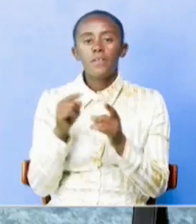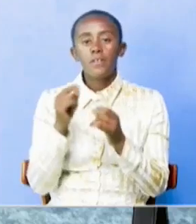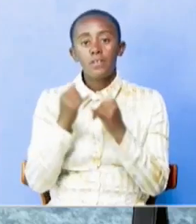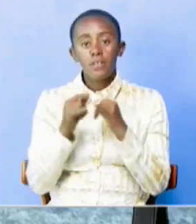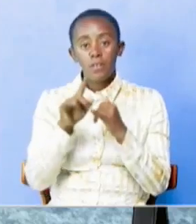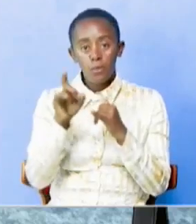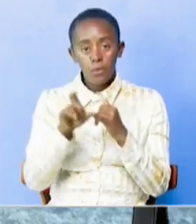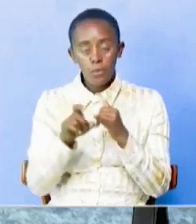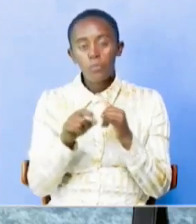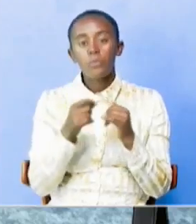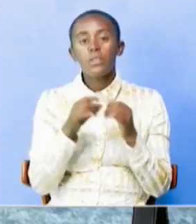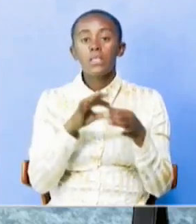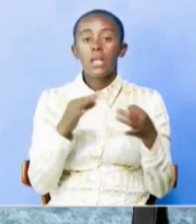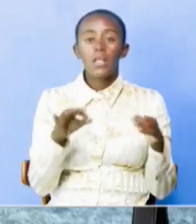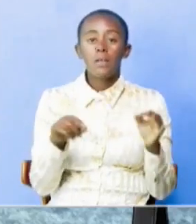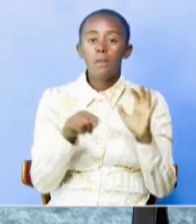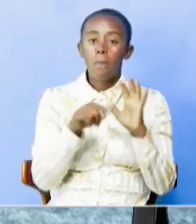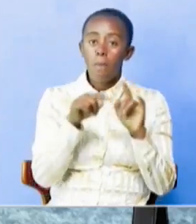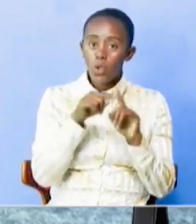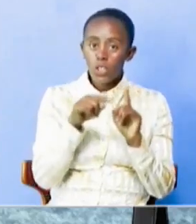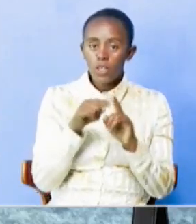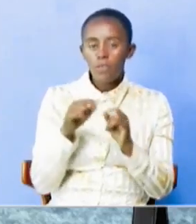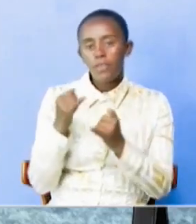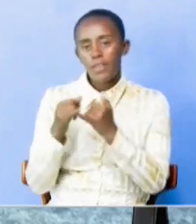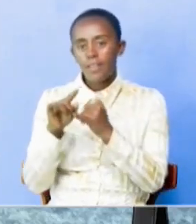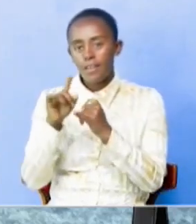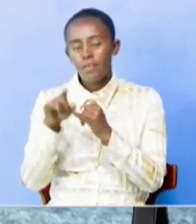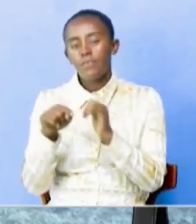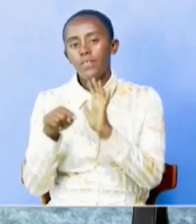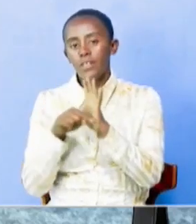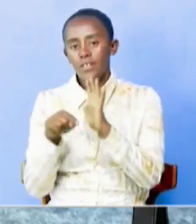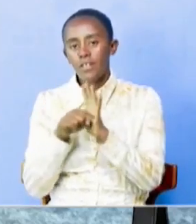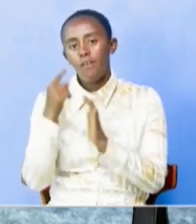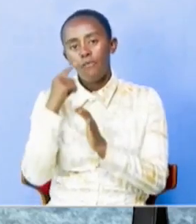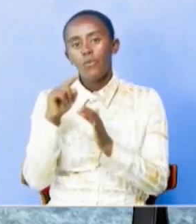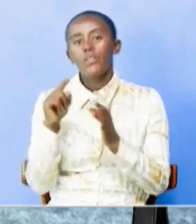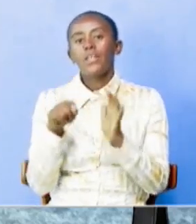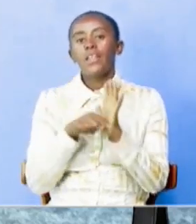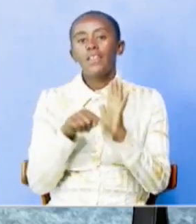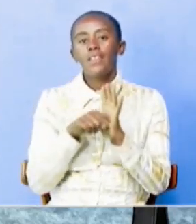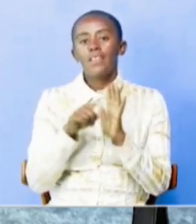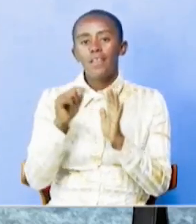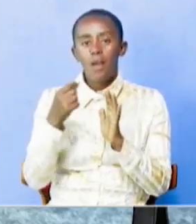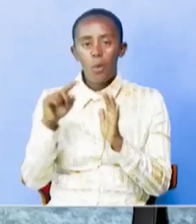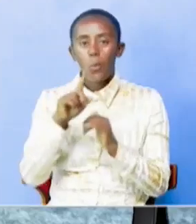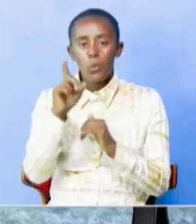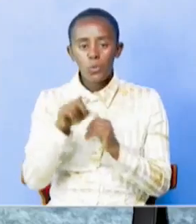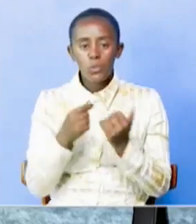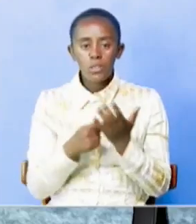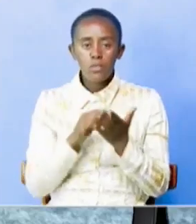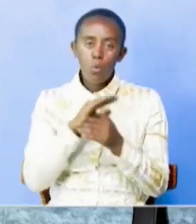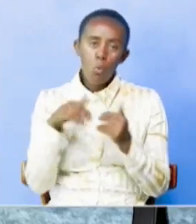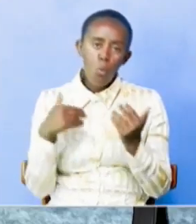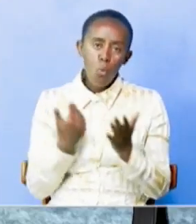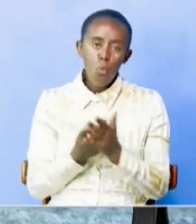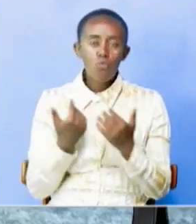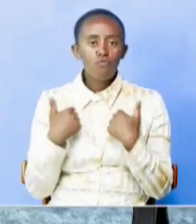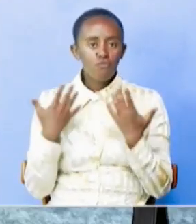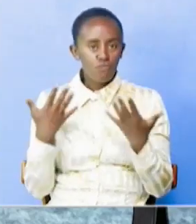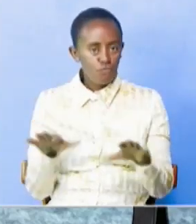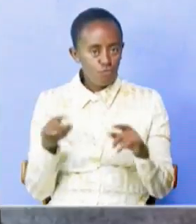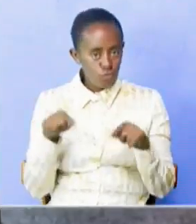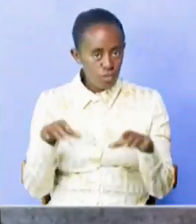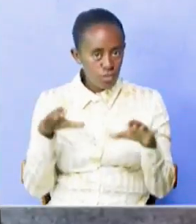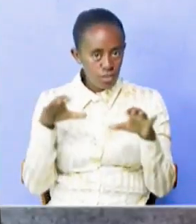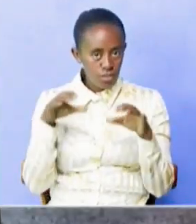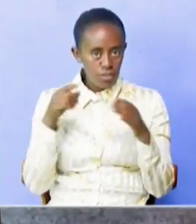question, and if the statement is positive, we'll do negative for the tag question. And these are all what we have for